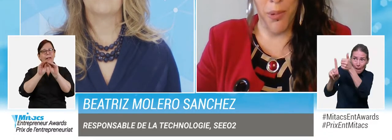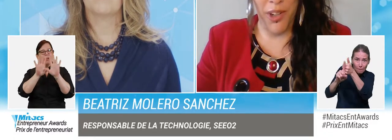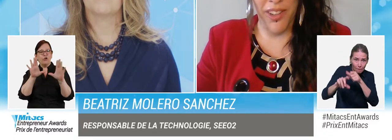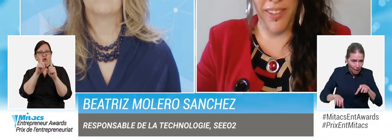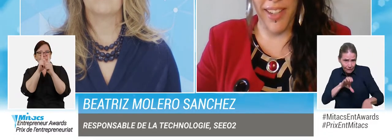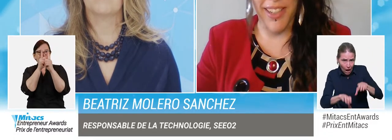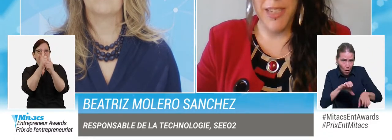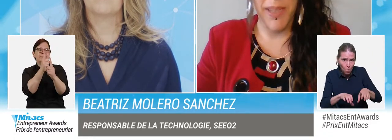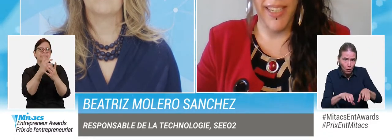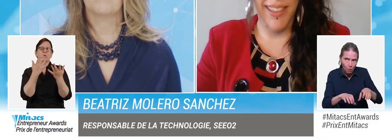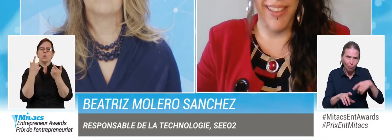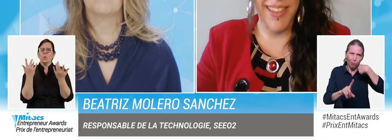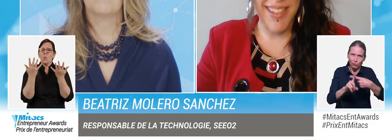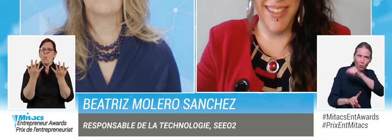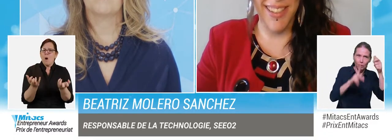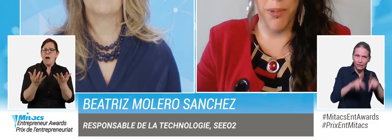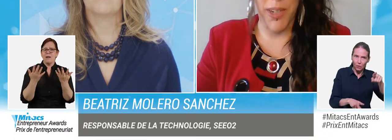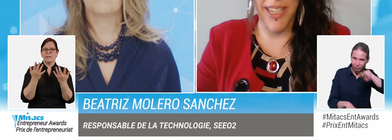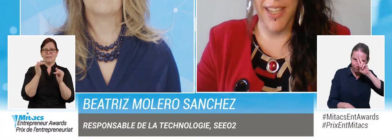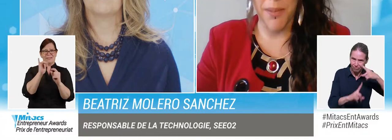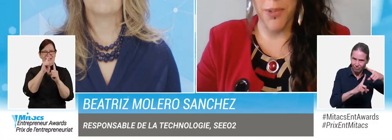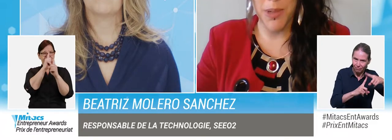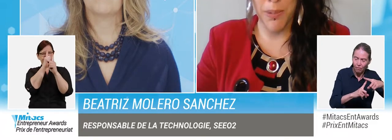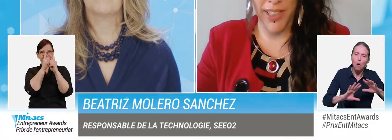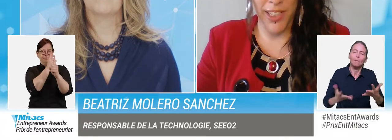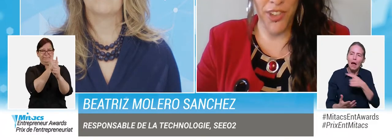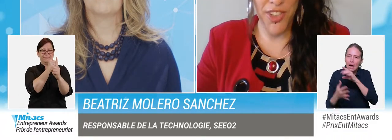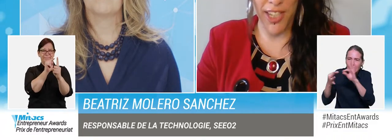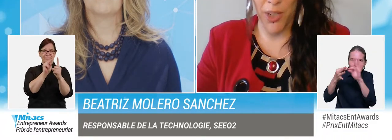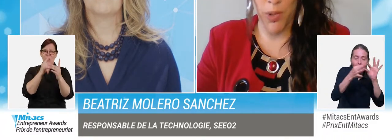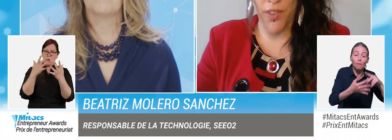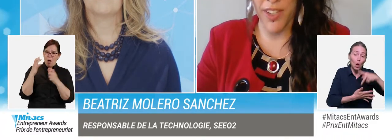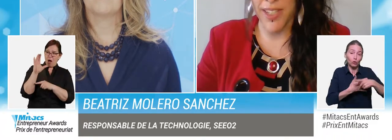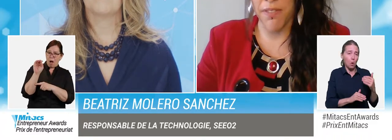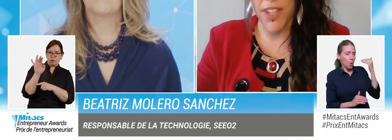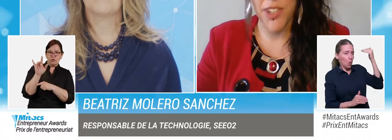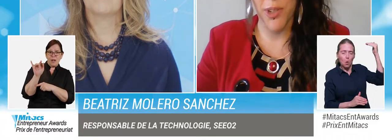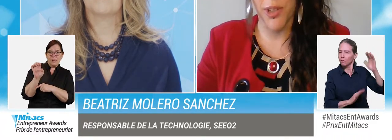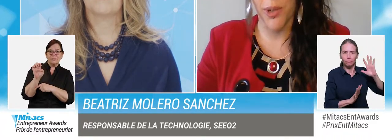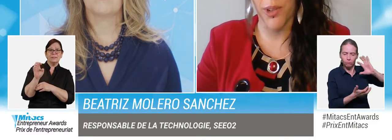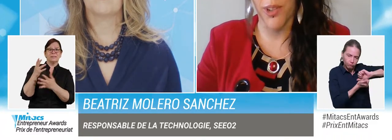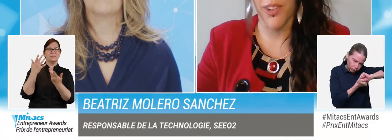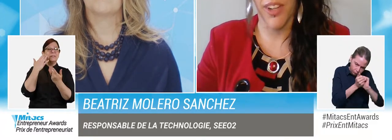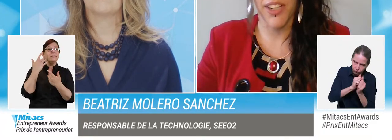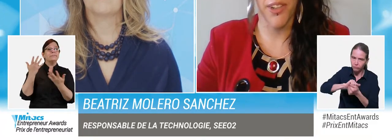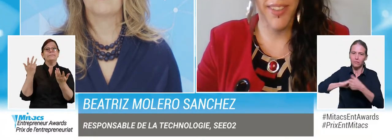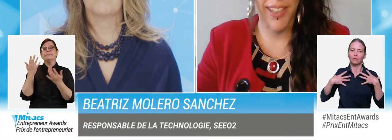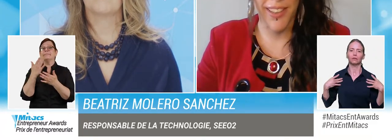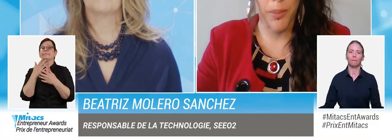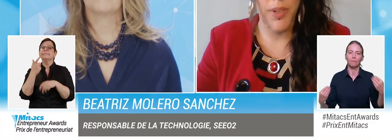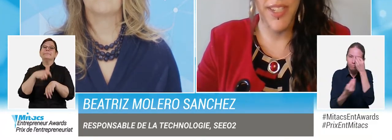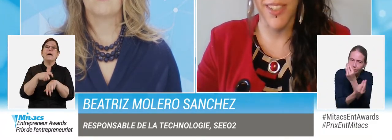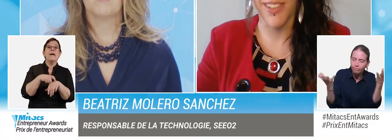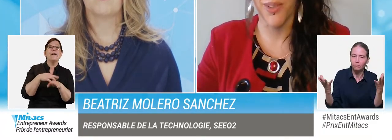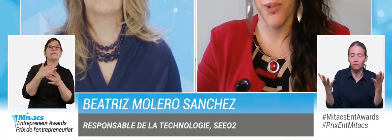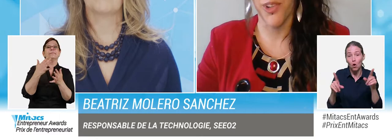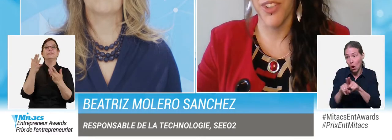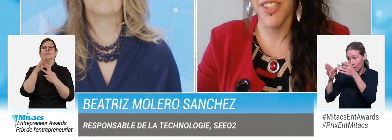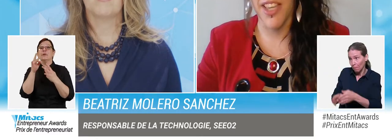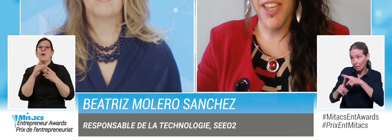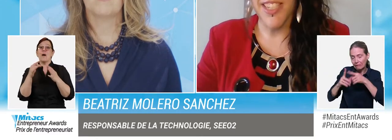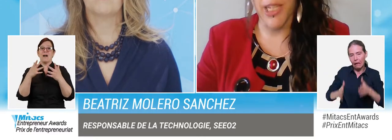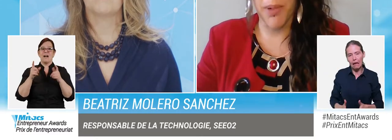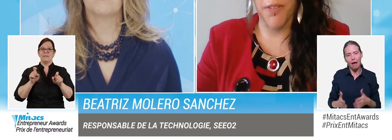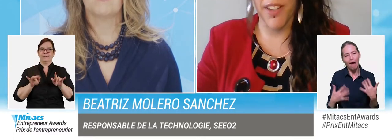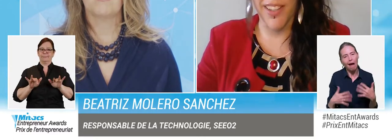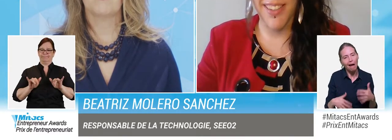share it with the world and explain it in ways that most people can understand, whether it's an investor or a non-technical person, or